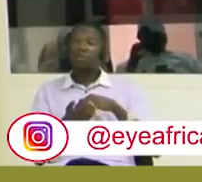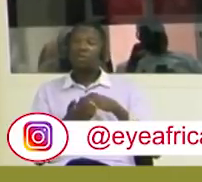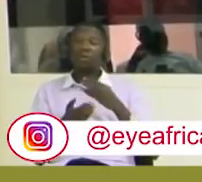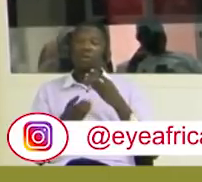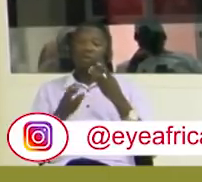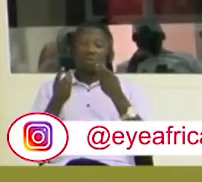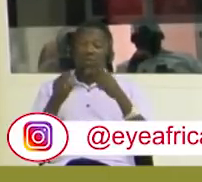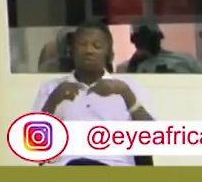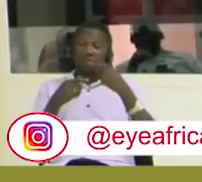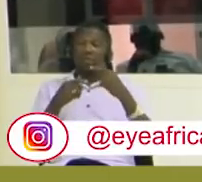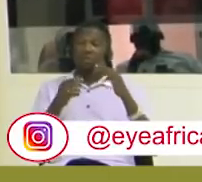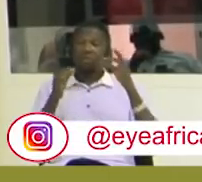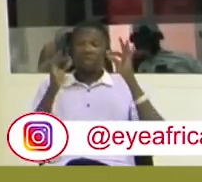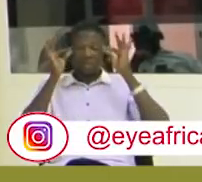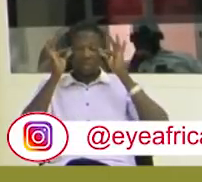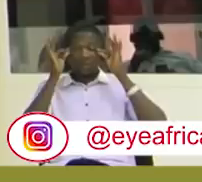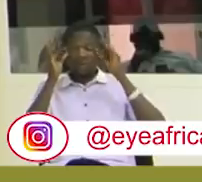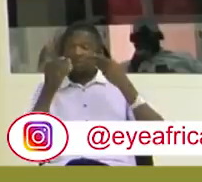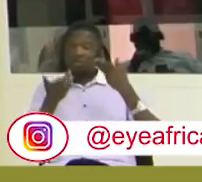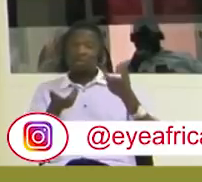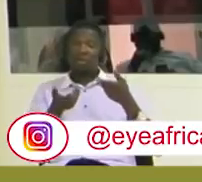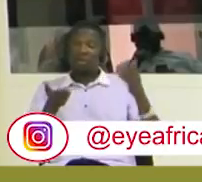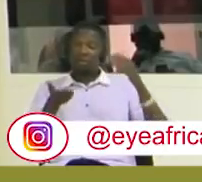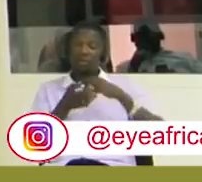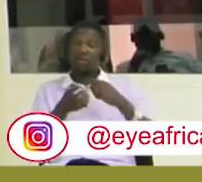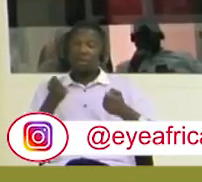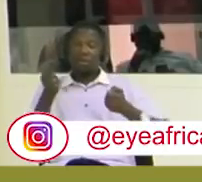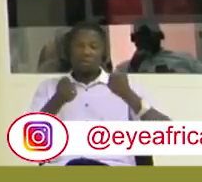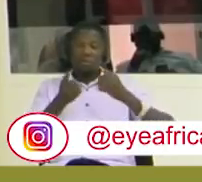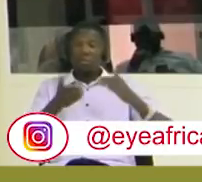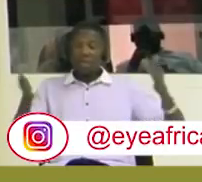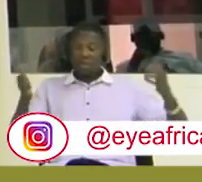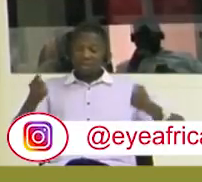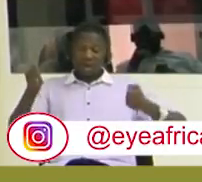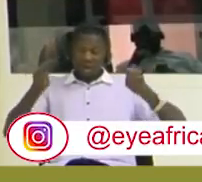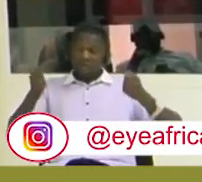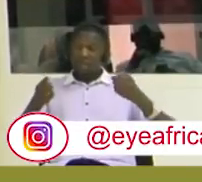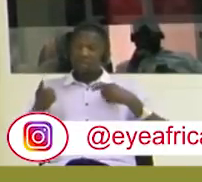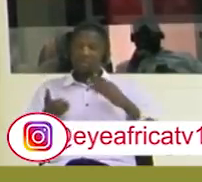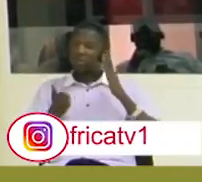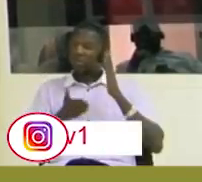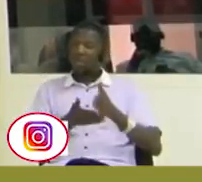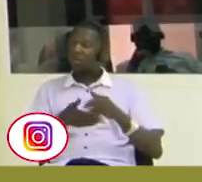big bags. That is not the right channel of sending money to a government.